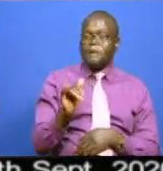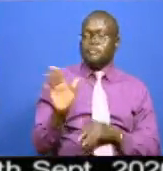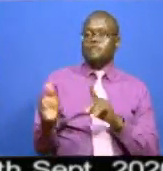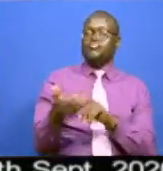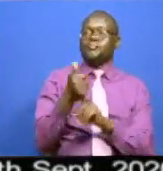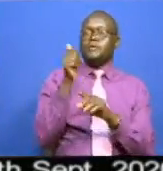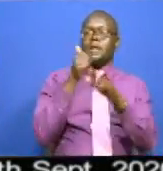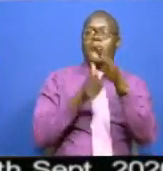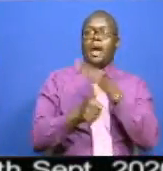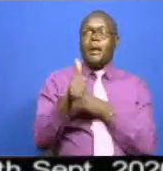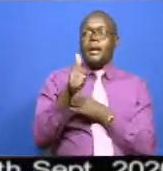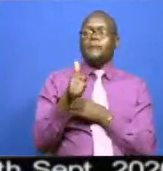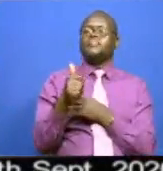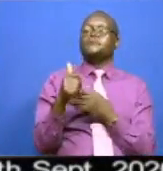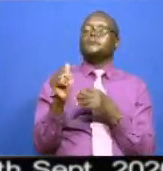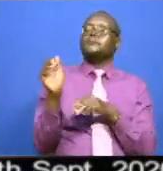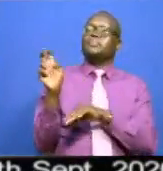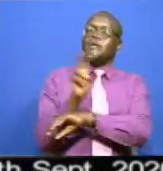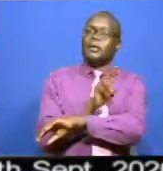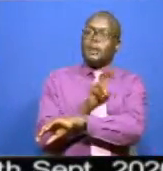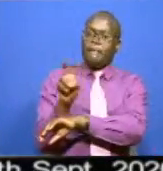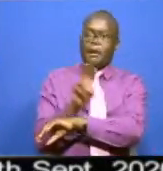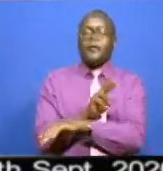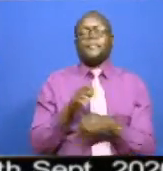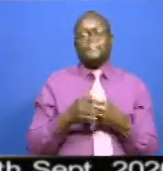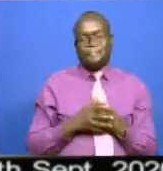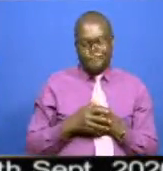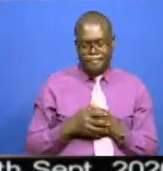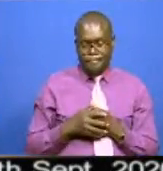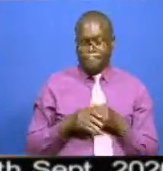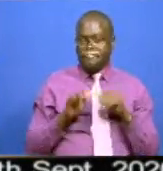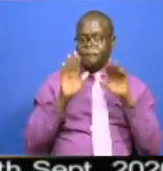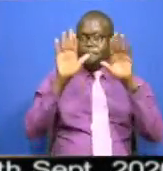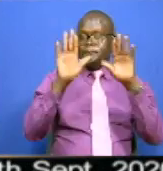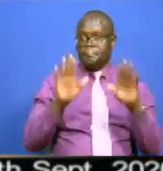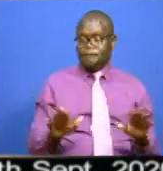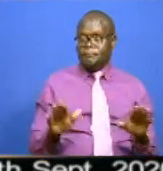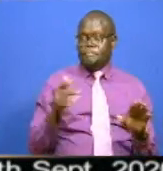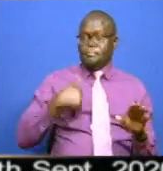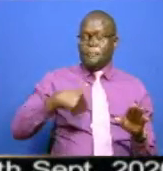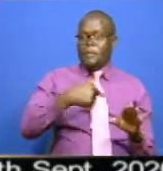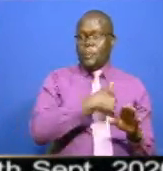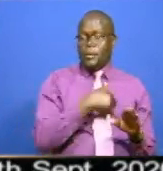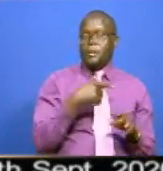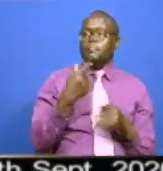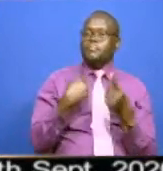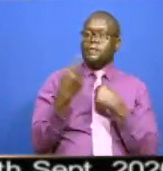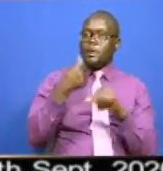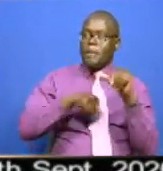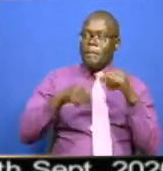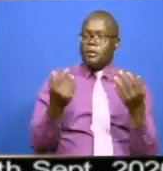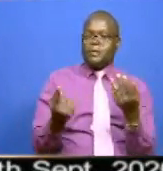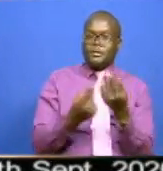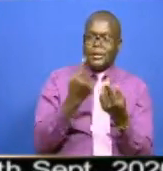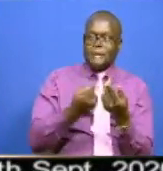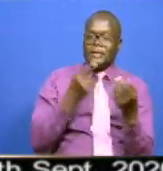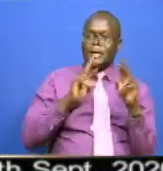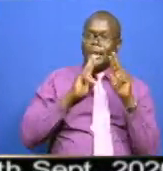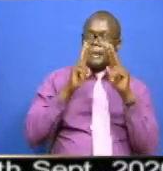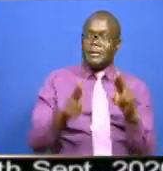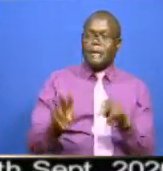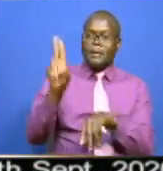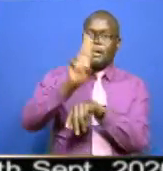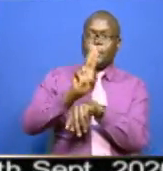under the survey. So it is important that if we are going to talk about census results used